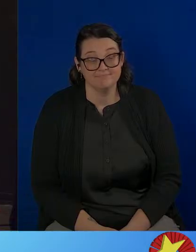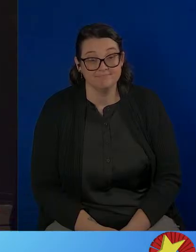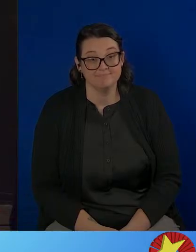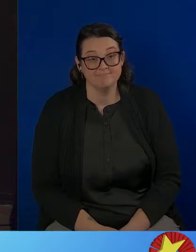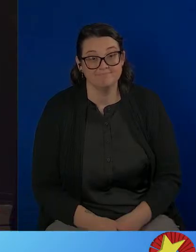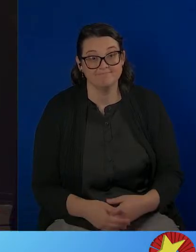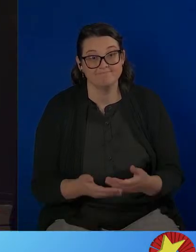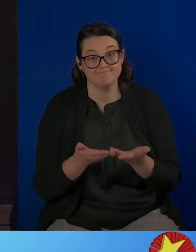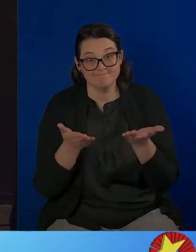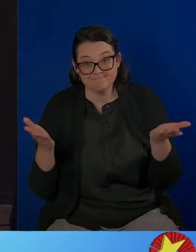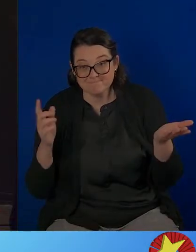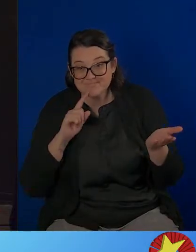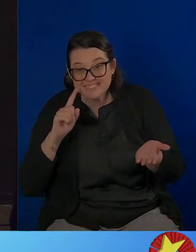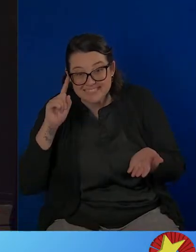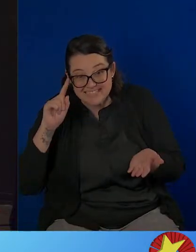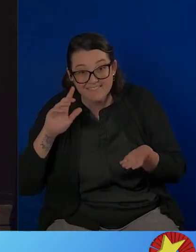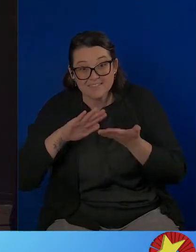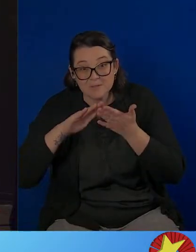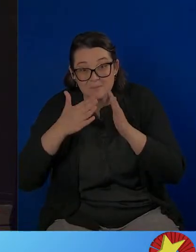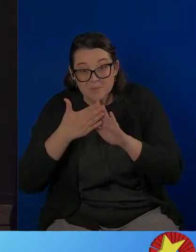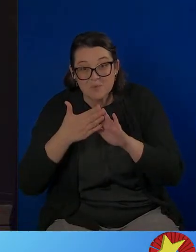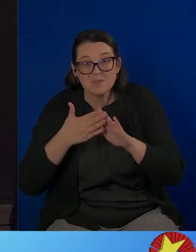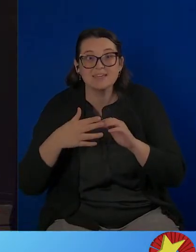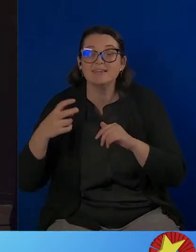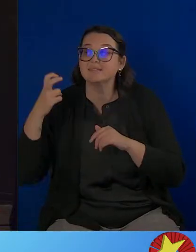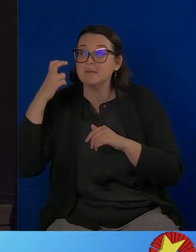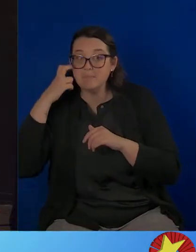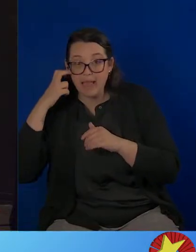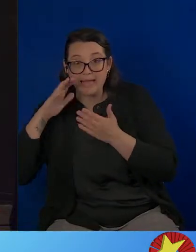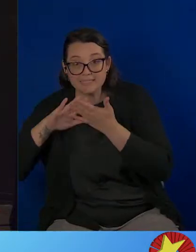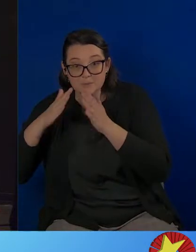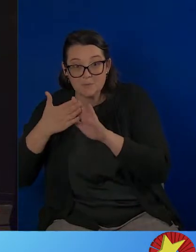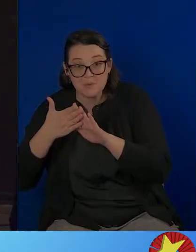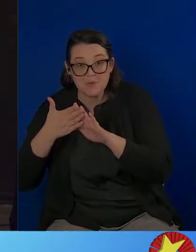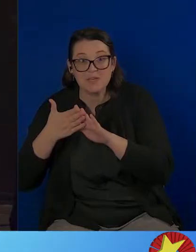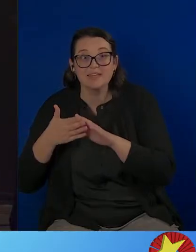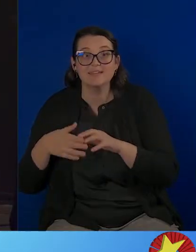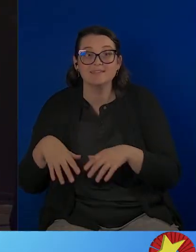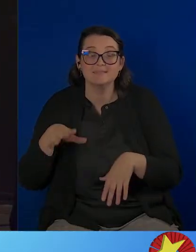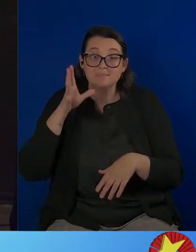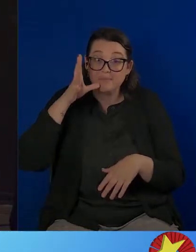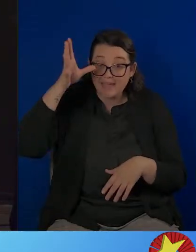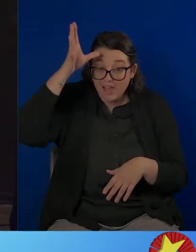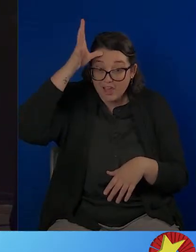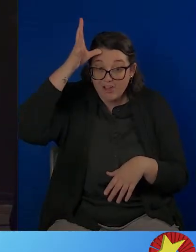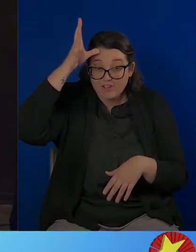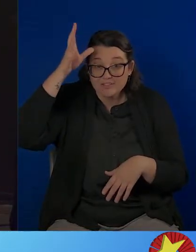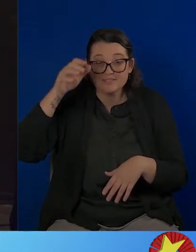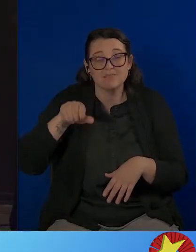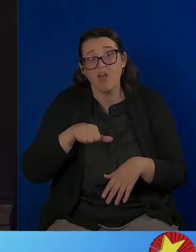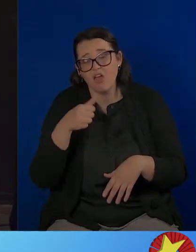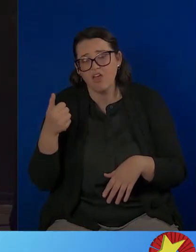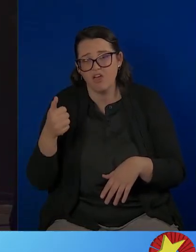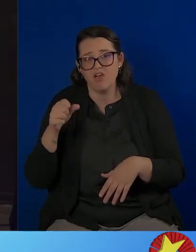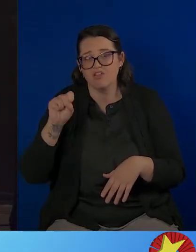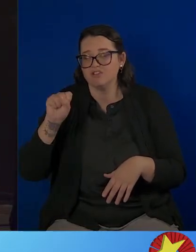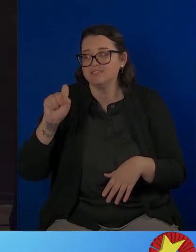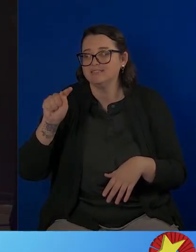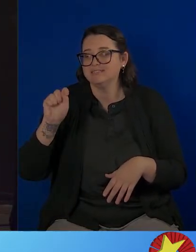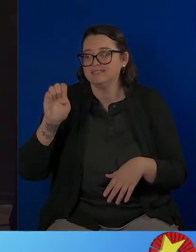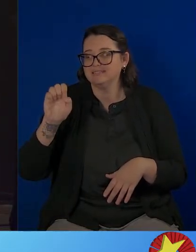The deaf community and the blind communities, parents, and other